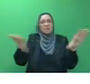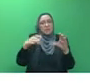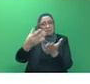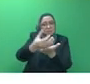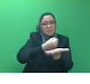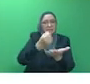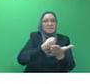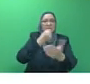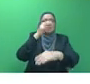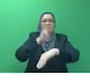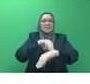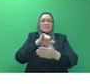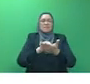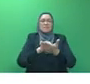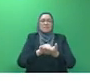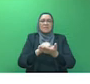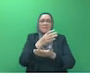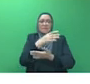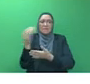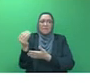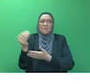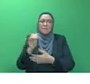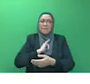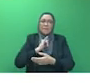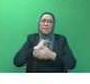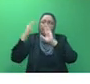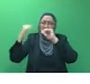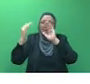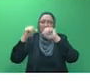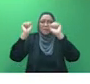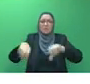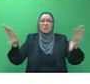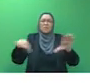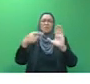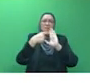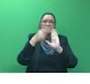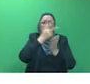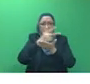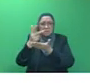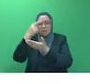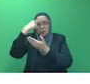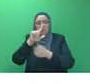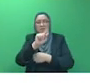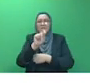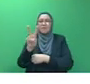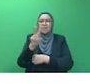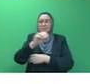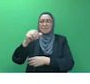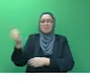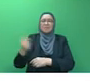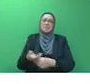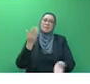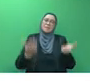i still hope to be doing some shoots uh for tv and stuff for that maybe i can do if i can land myself a game show host